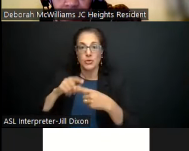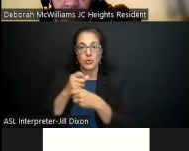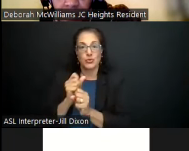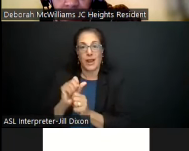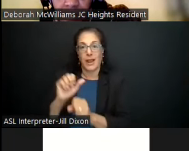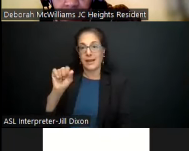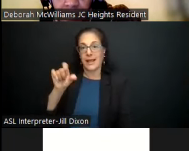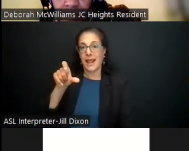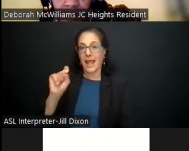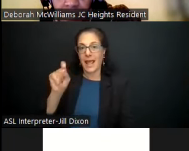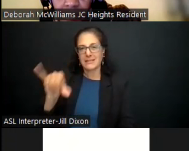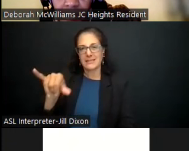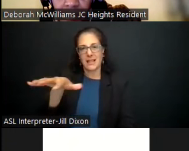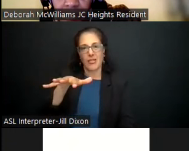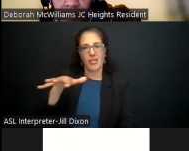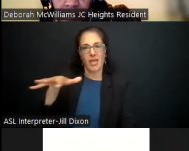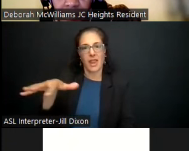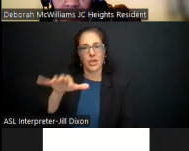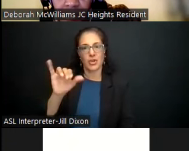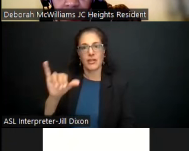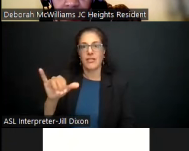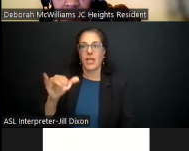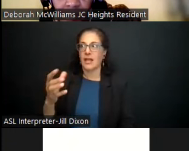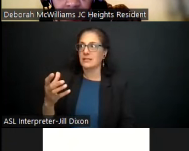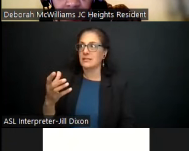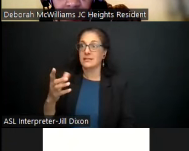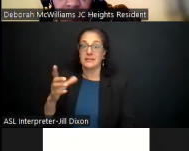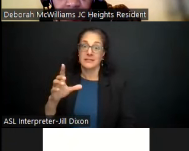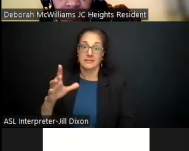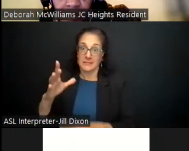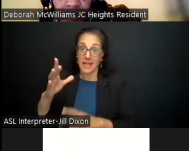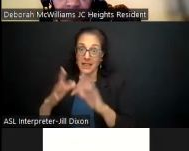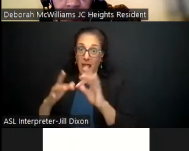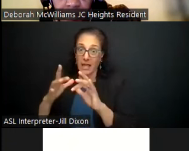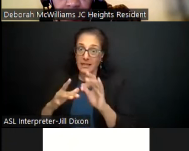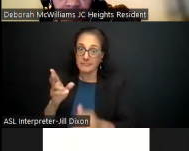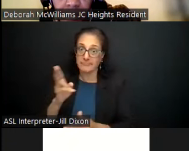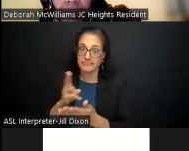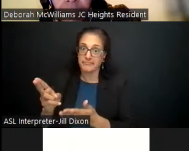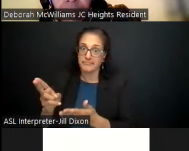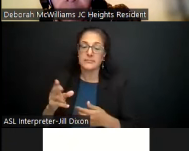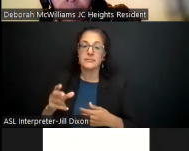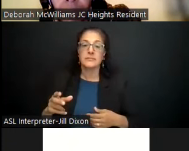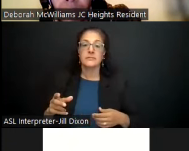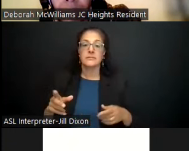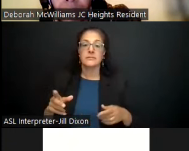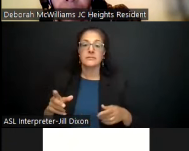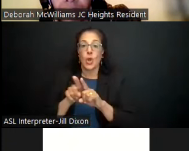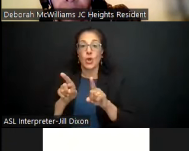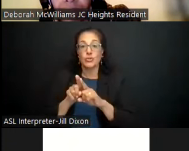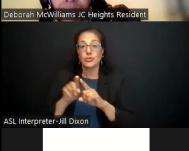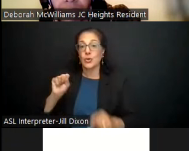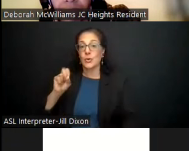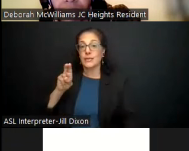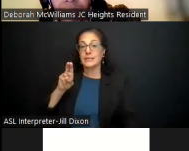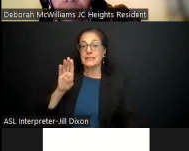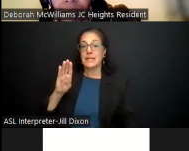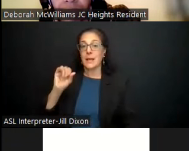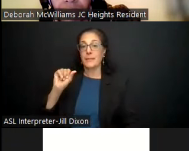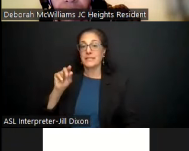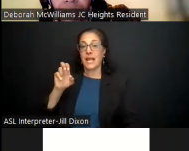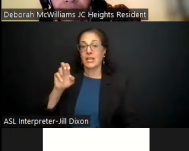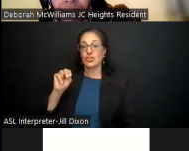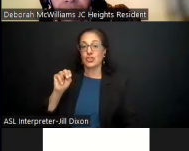in this area that is sorely lacking one. There is also a substation that is still on